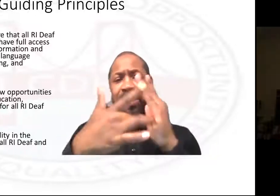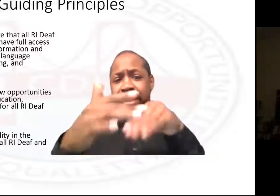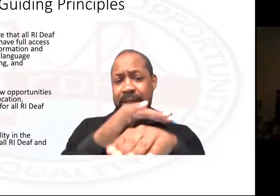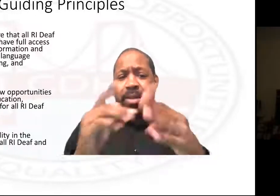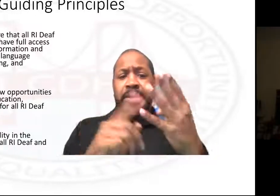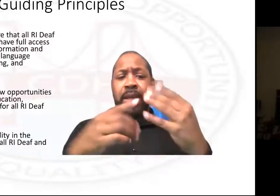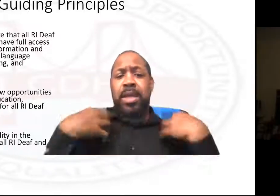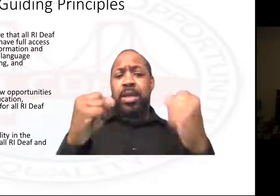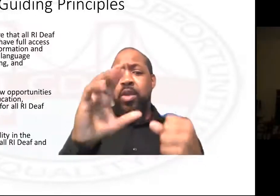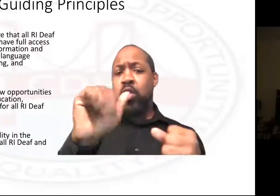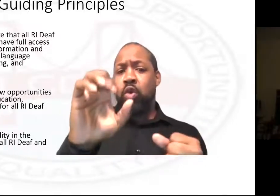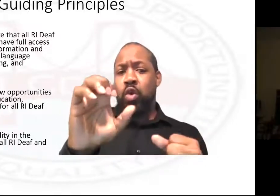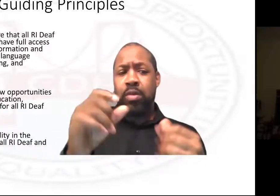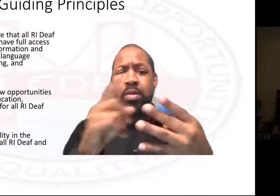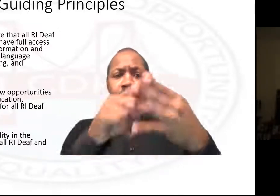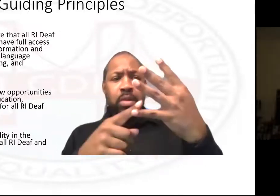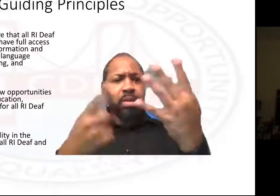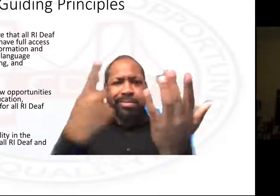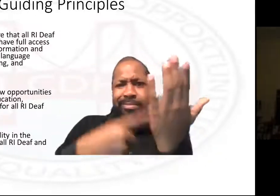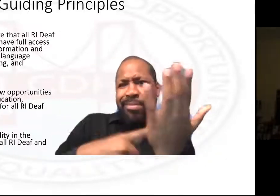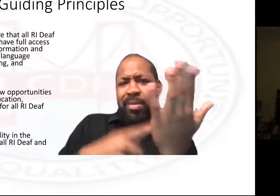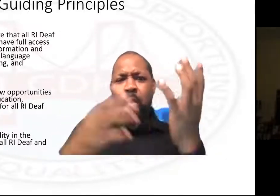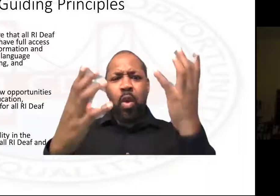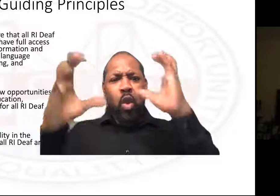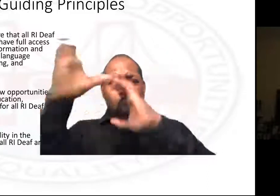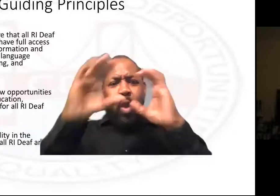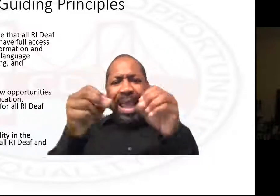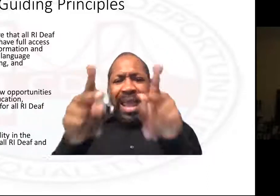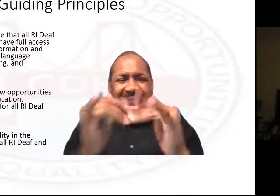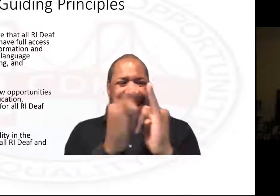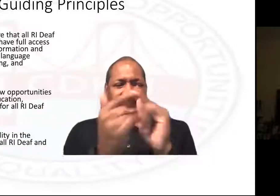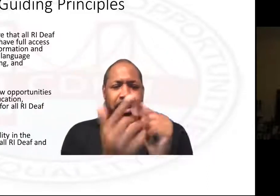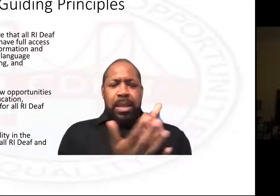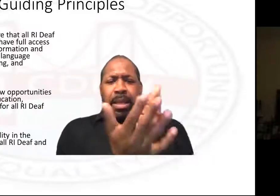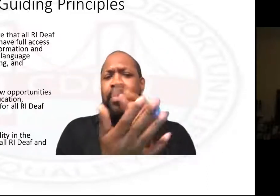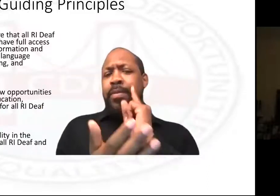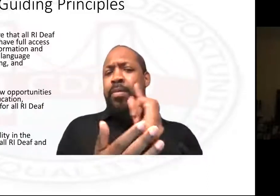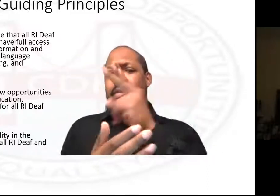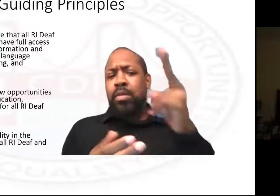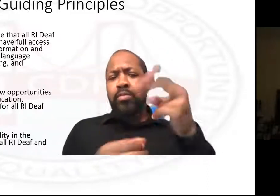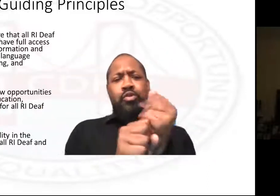employment, education, tech access, and healthcare, to talk about